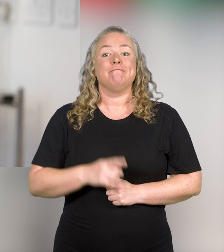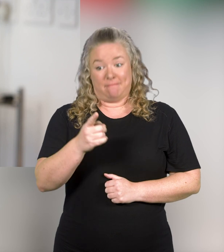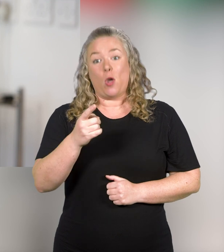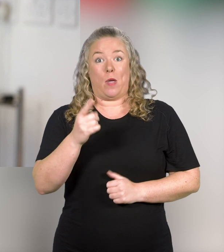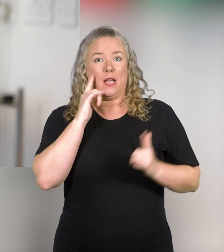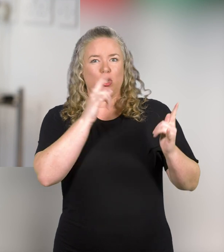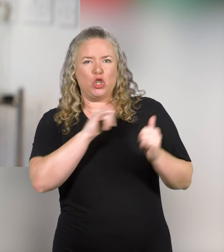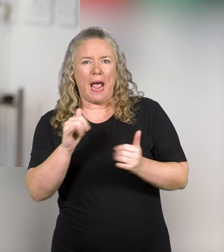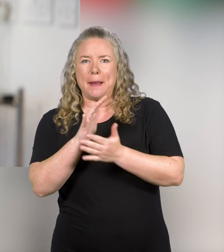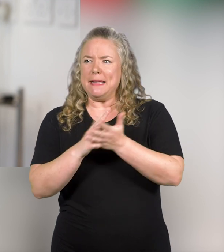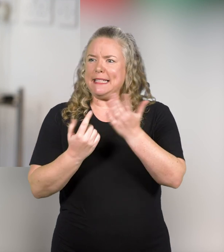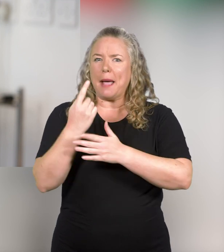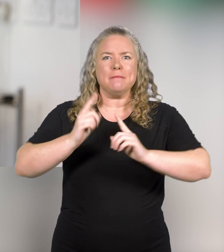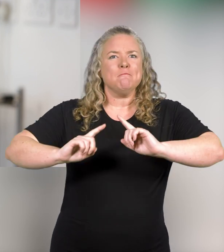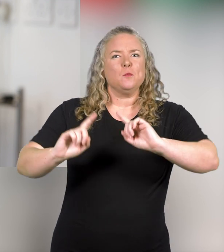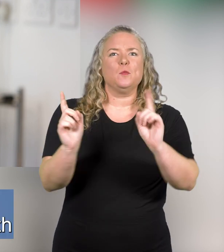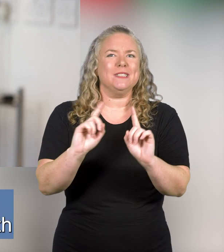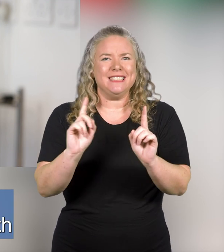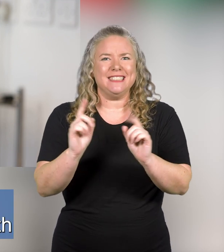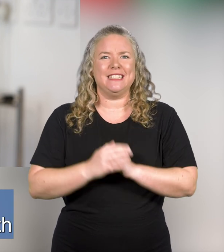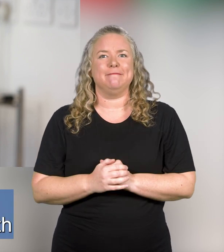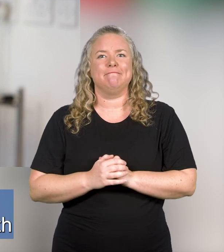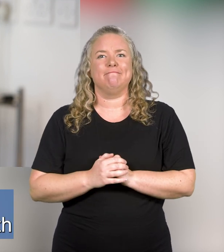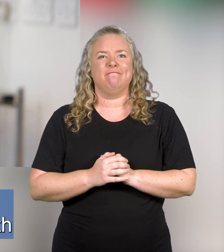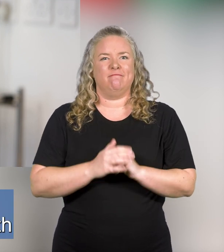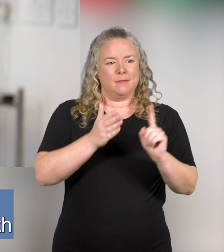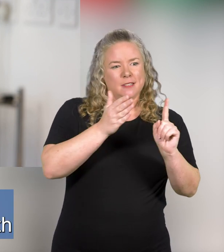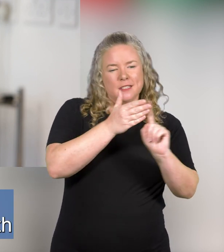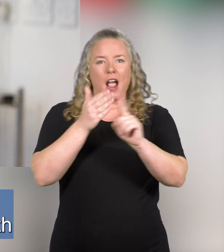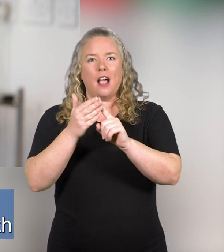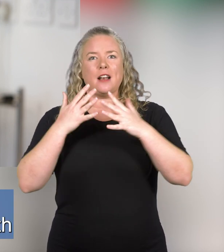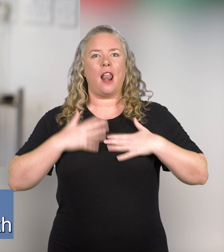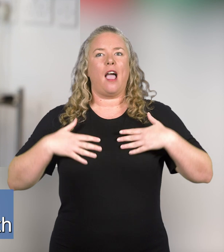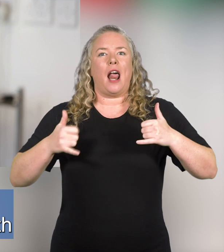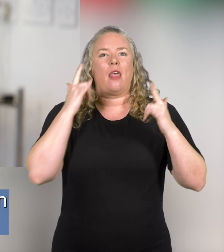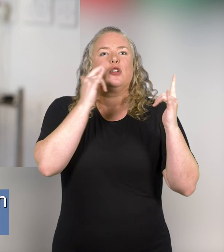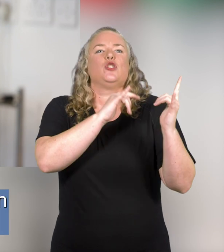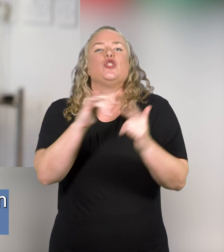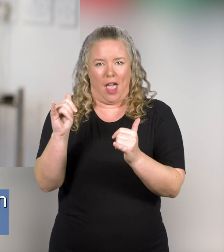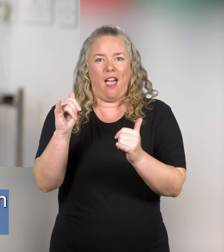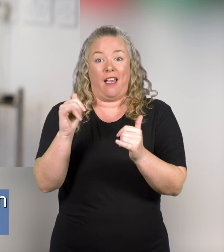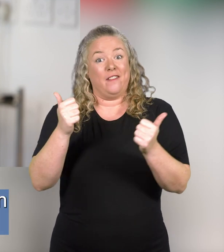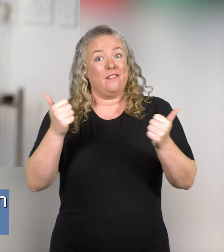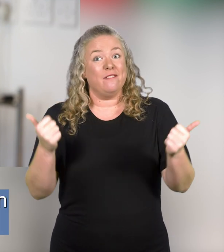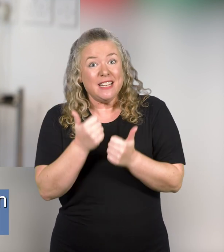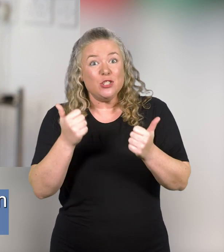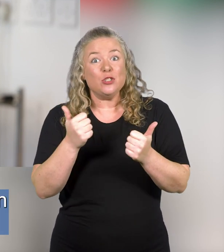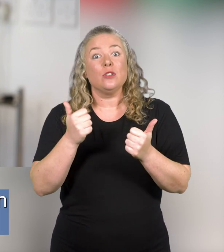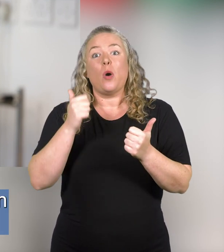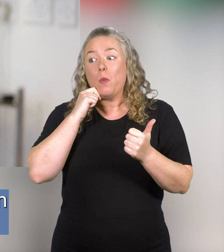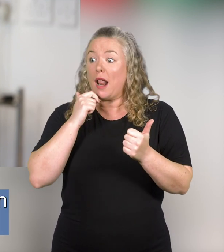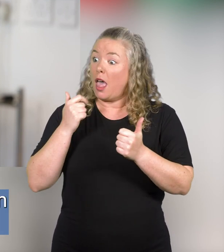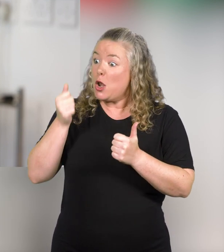What happens after the targeted lung health check? Well, once you've had your targeted lung health check, we'll let you know what's